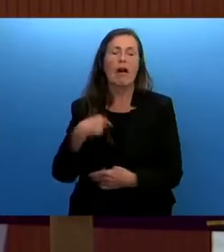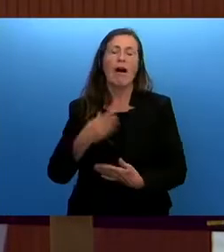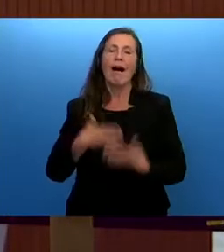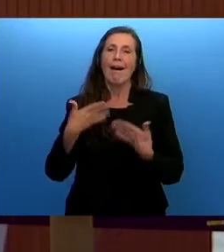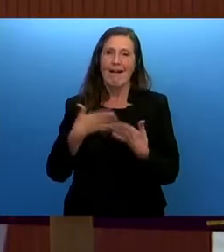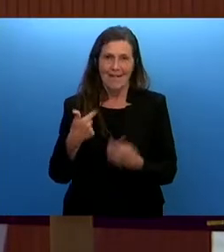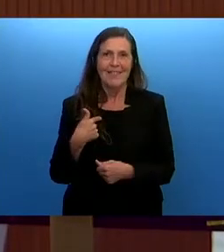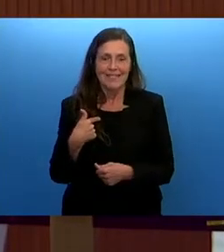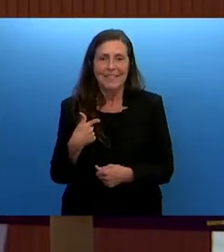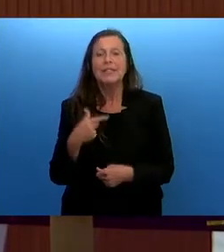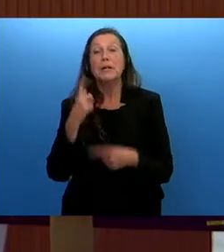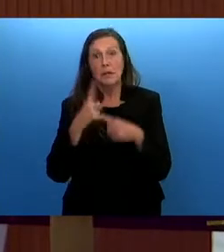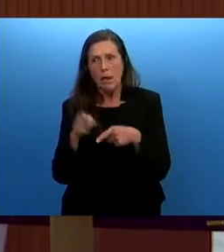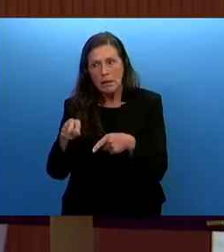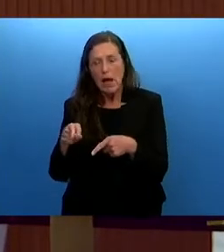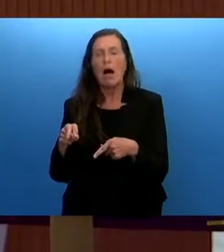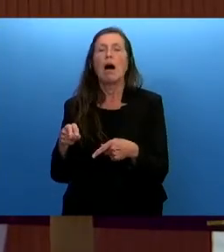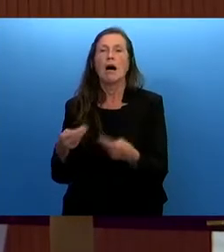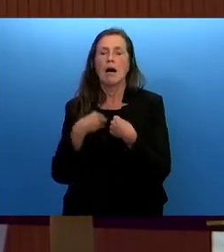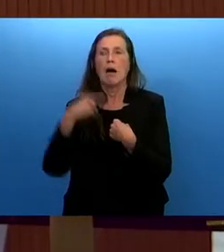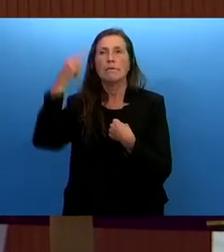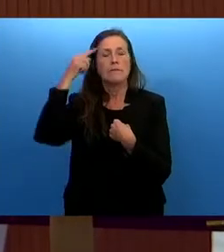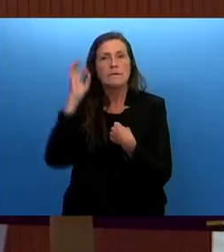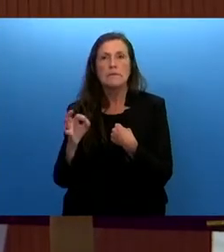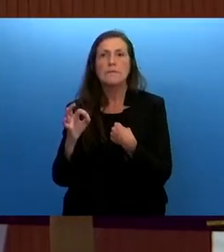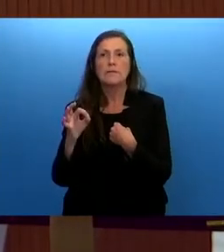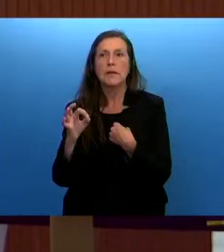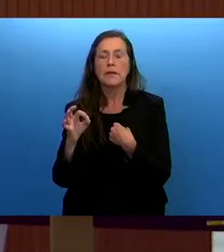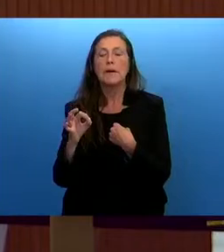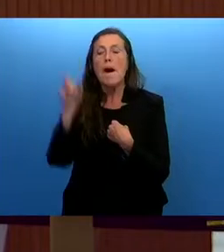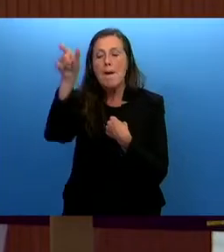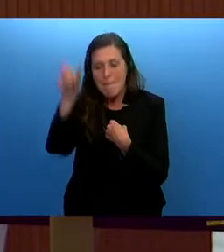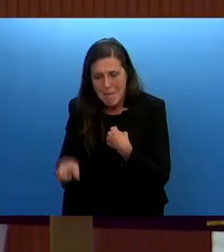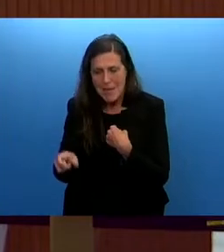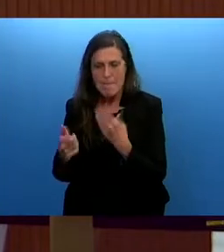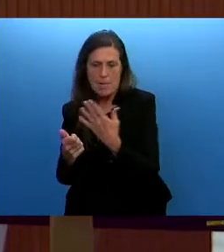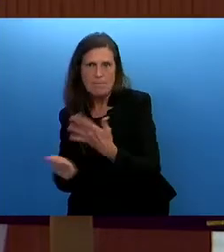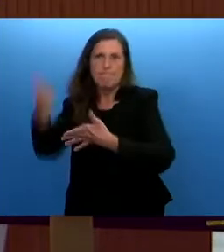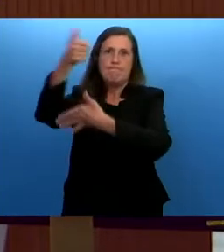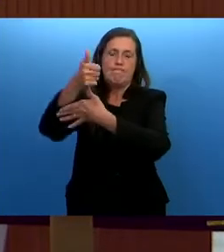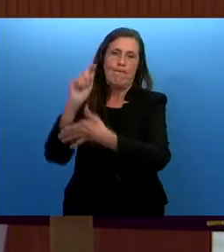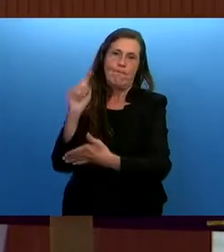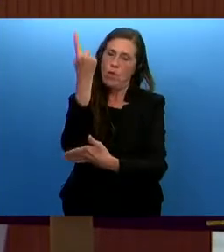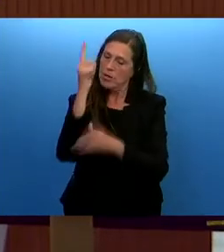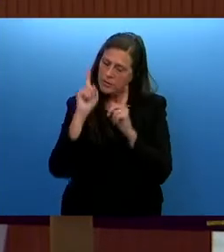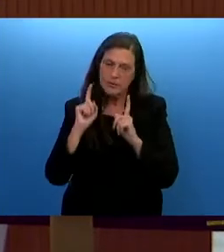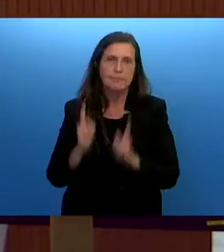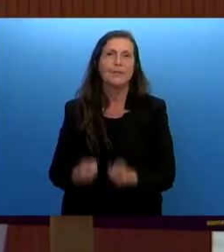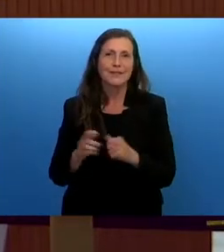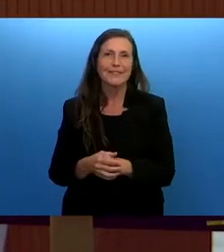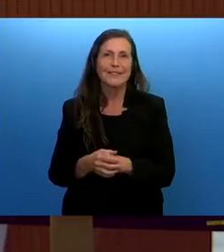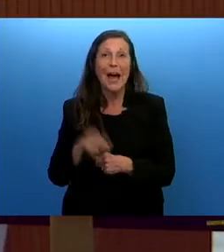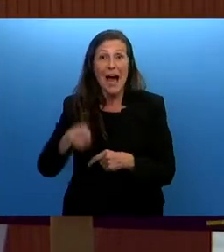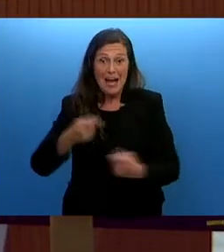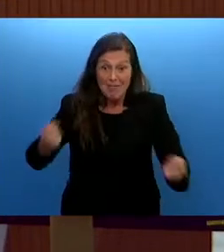is a reminder of why it is so important we put people first in our plans and decisions. The active engagement of